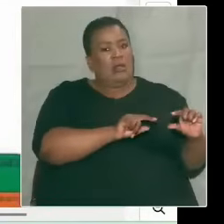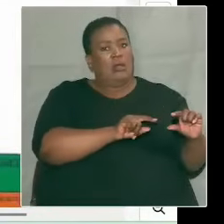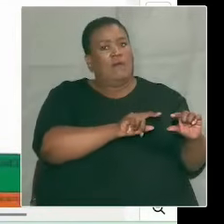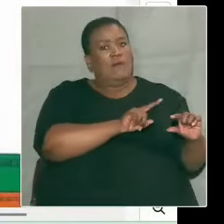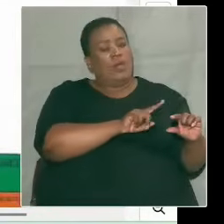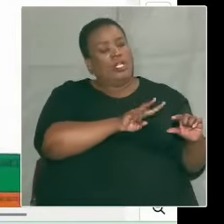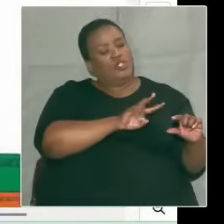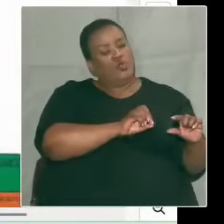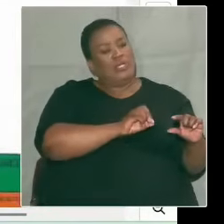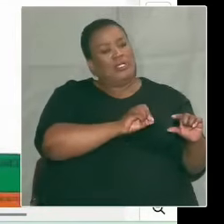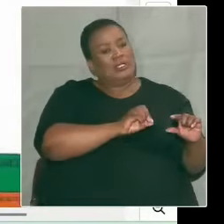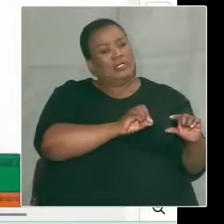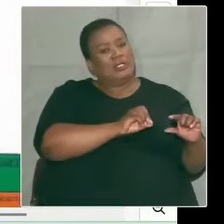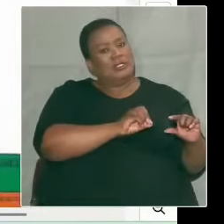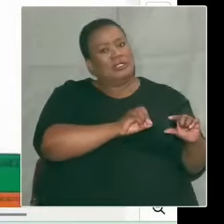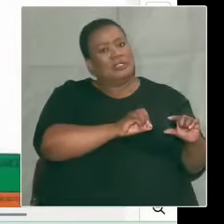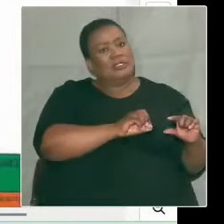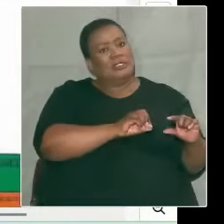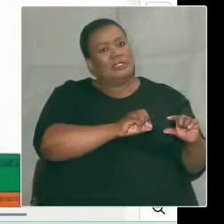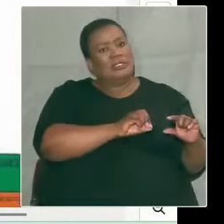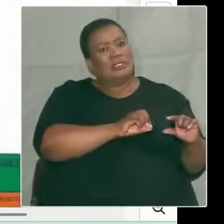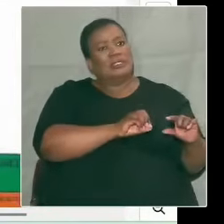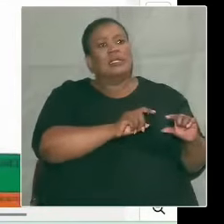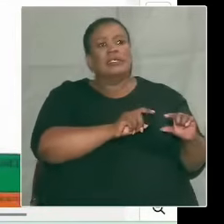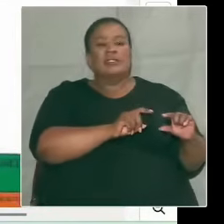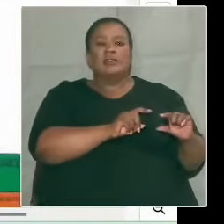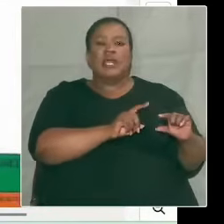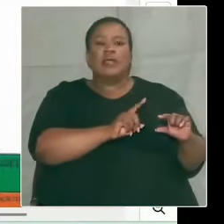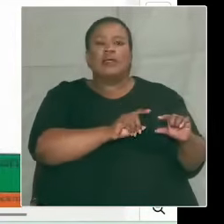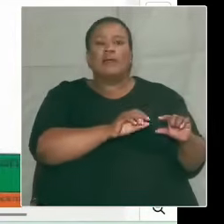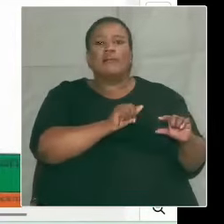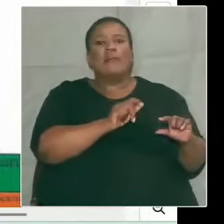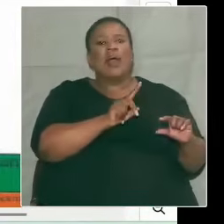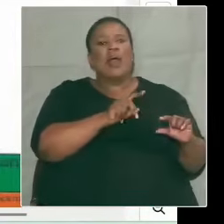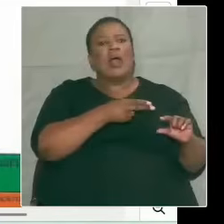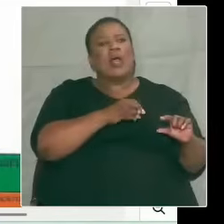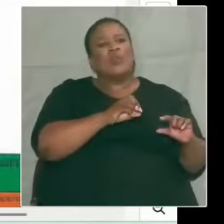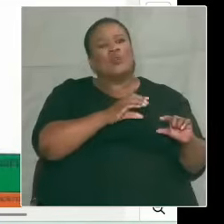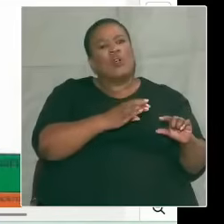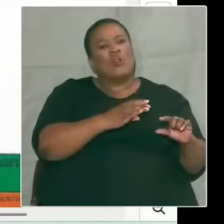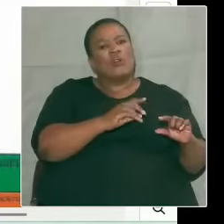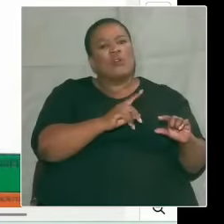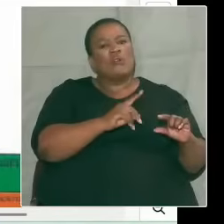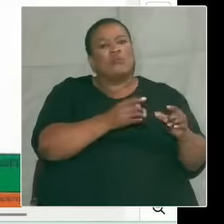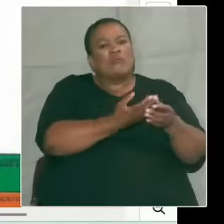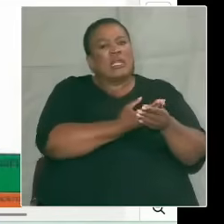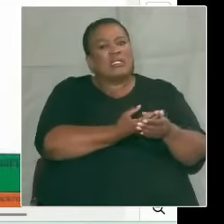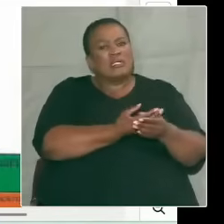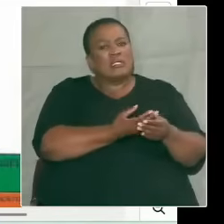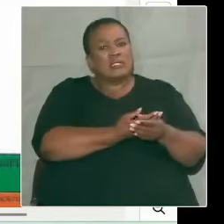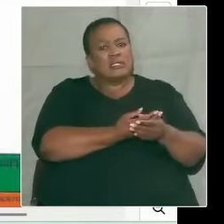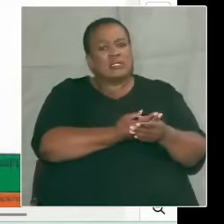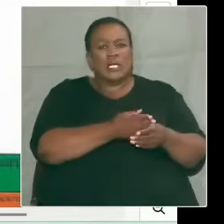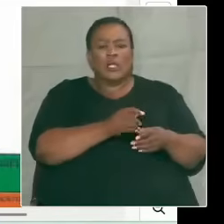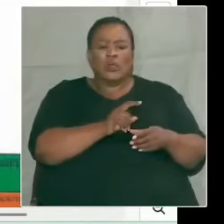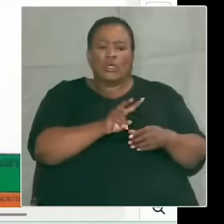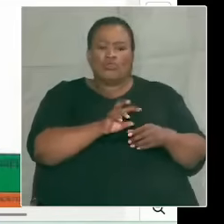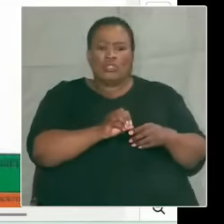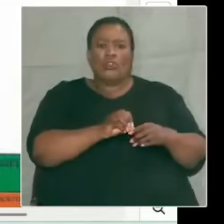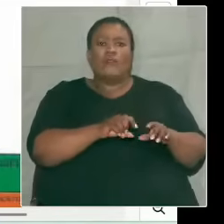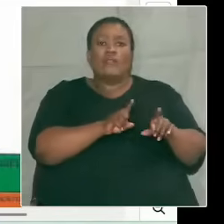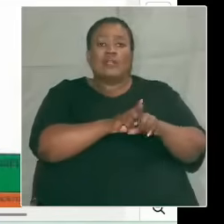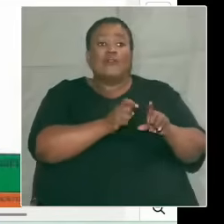same page is ad hoc cases, 120 of the same one, of the